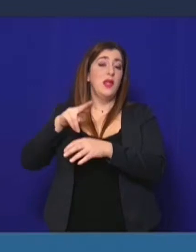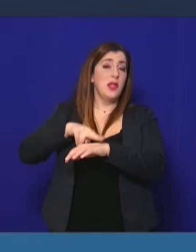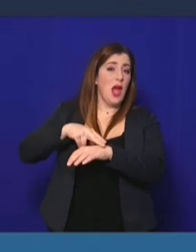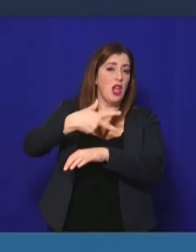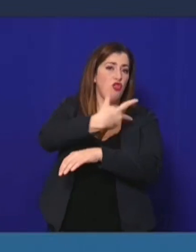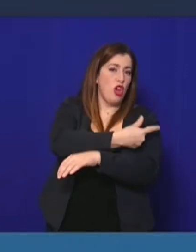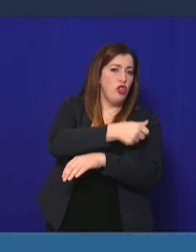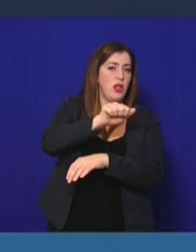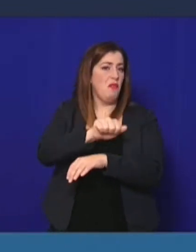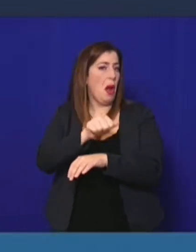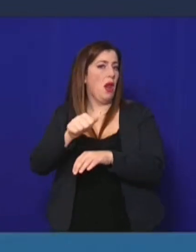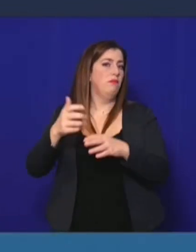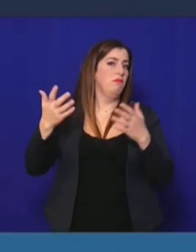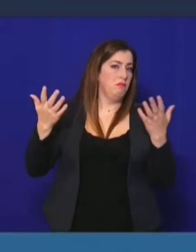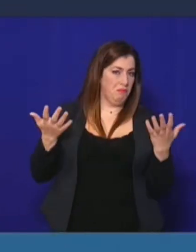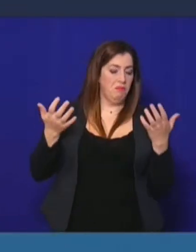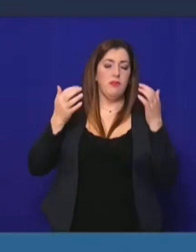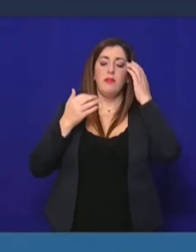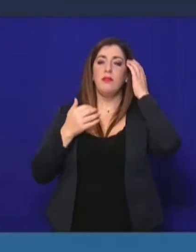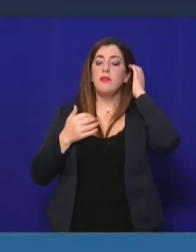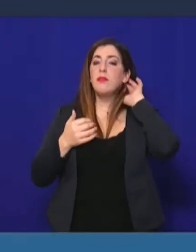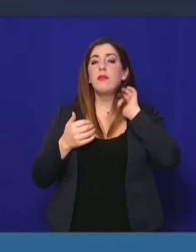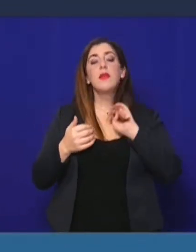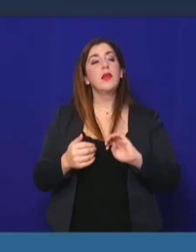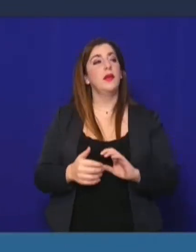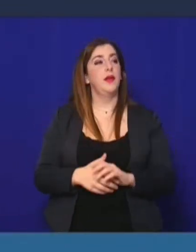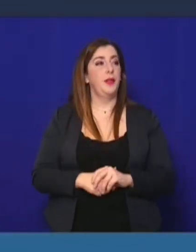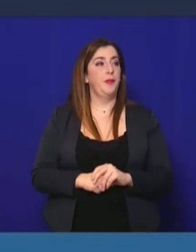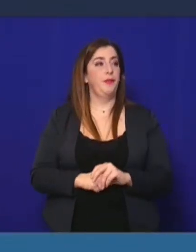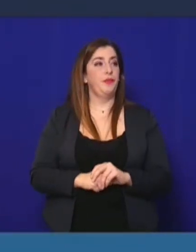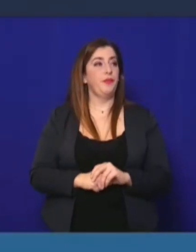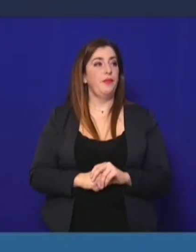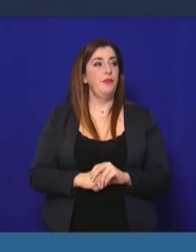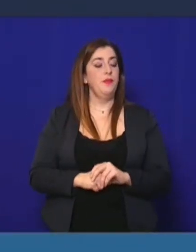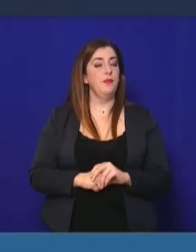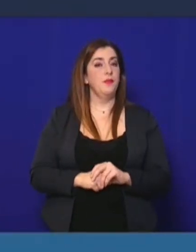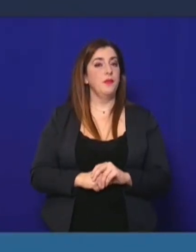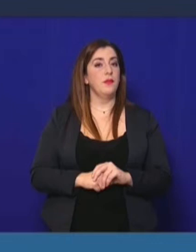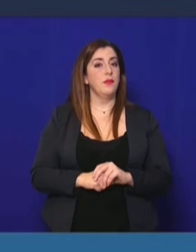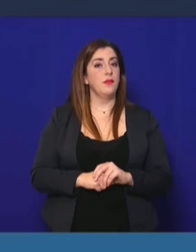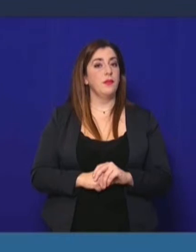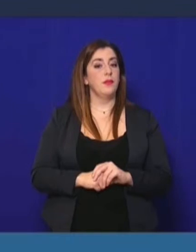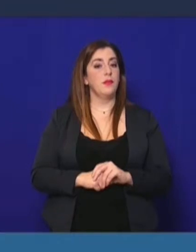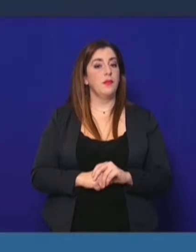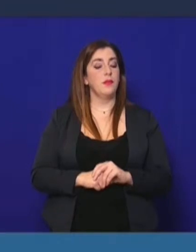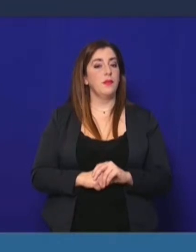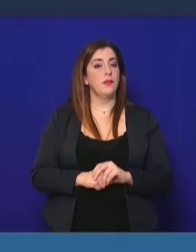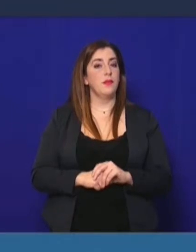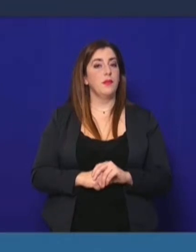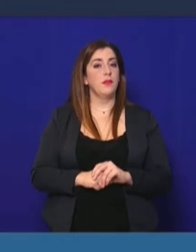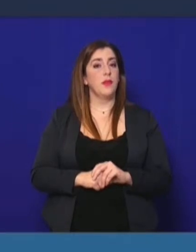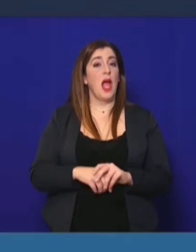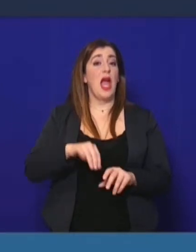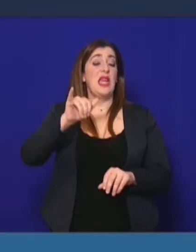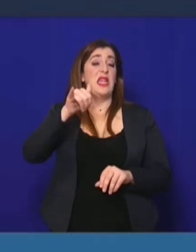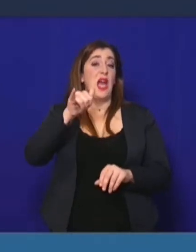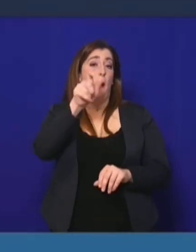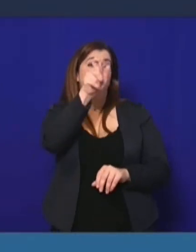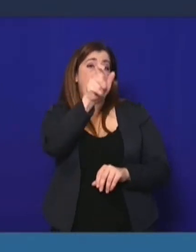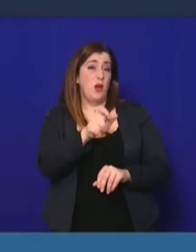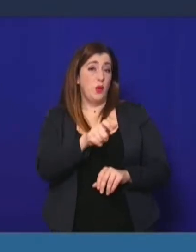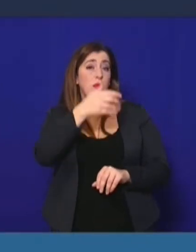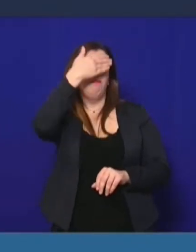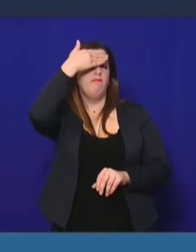huma jkunu waslu biex propju jieħdu dit-tilqima tal-COVID. Anka jekk persuni jkunu ma jifilħux, jekk